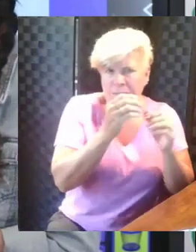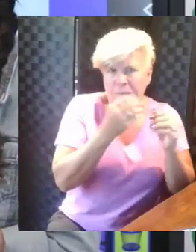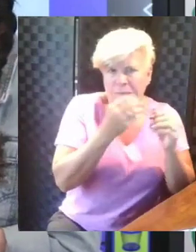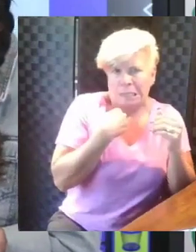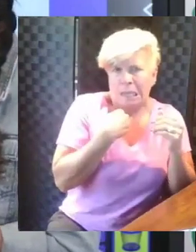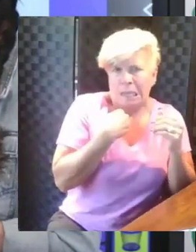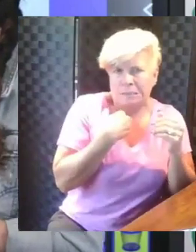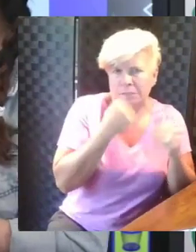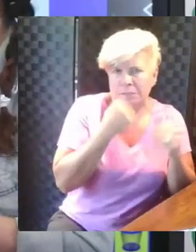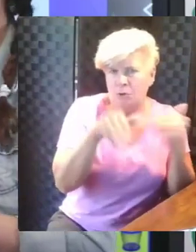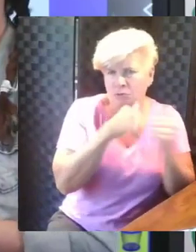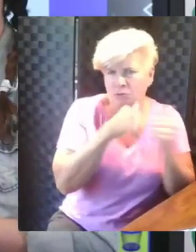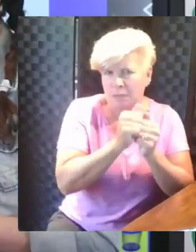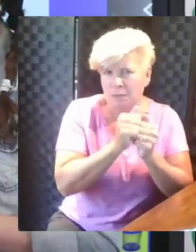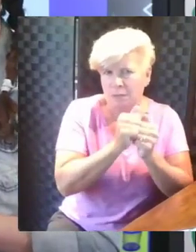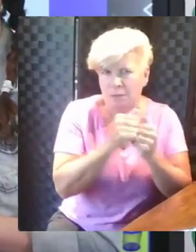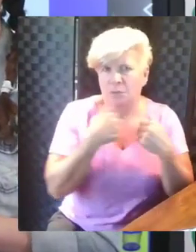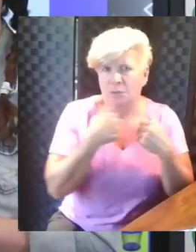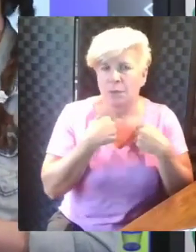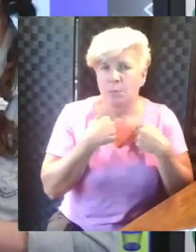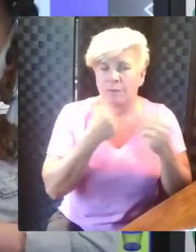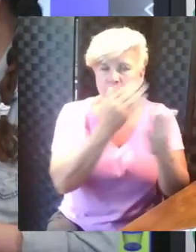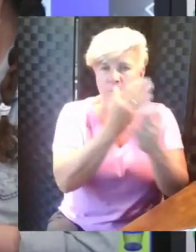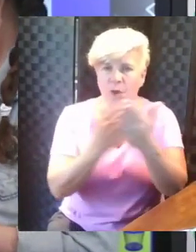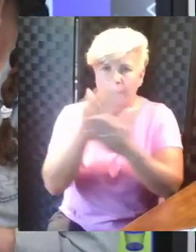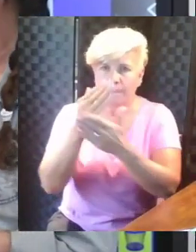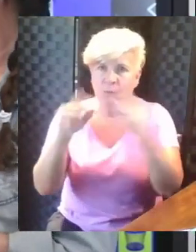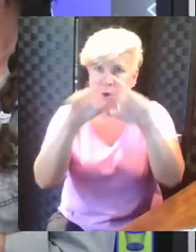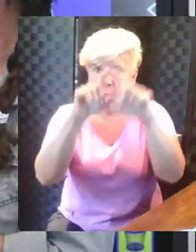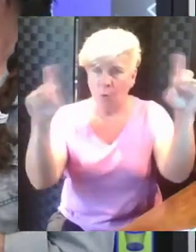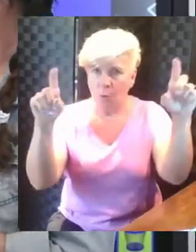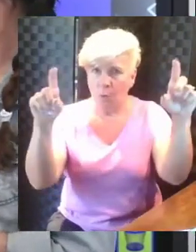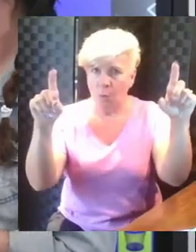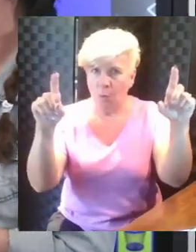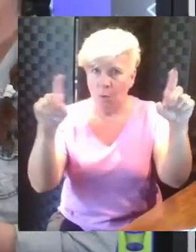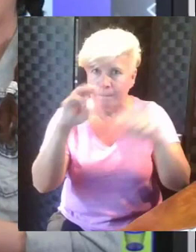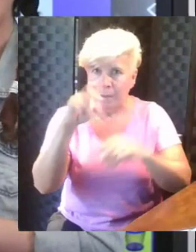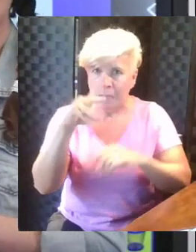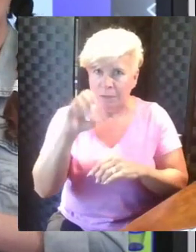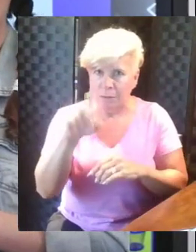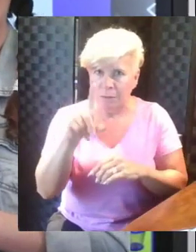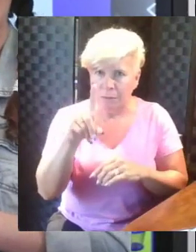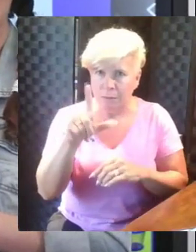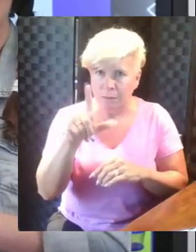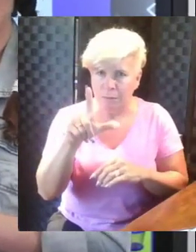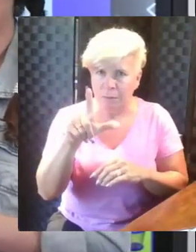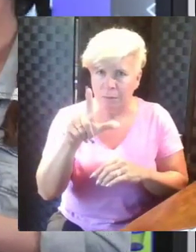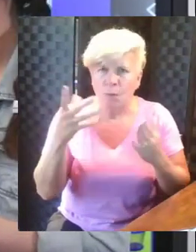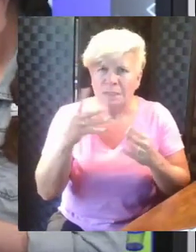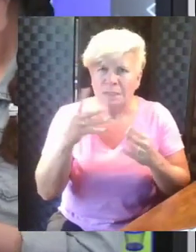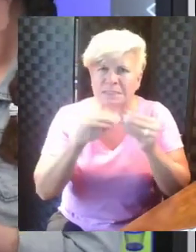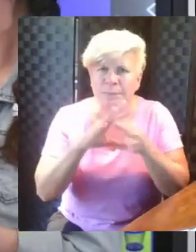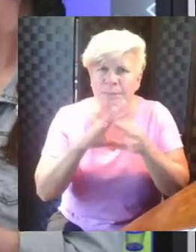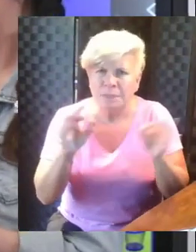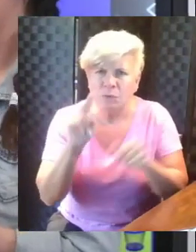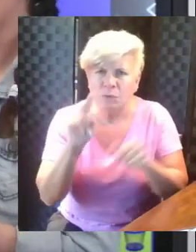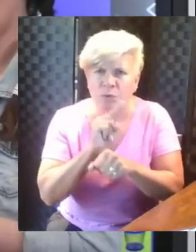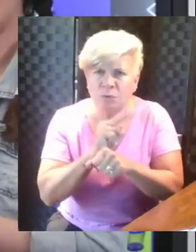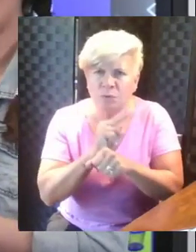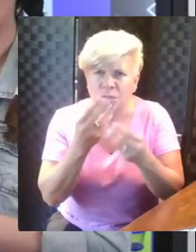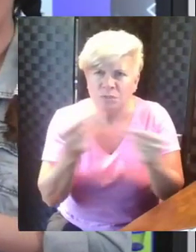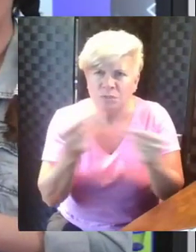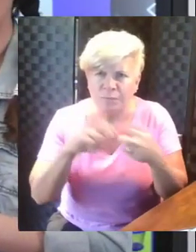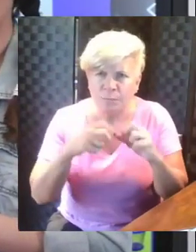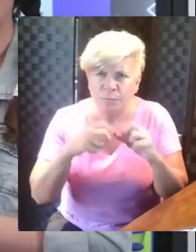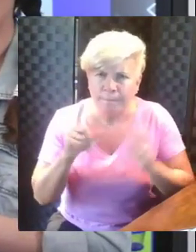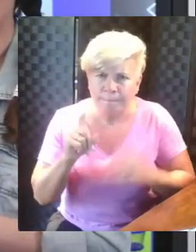So now we have our part-part whole model here. What is an equation that we could use to solve this